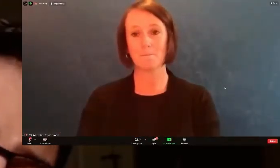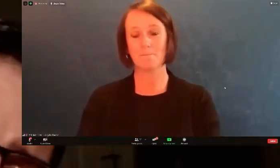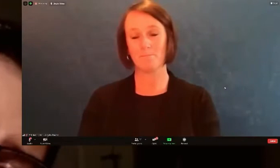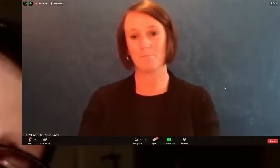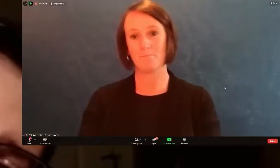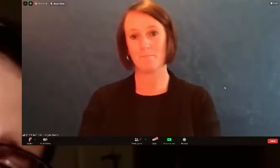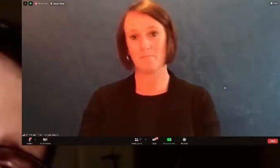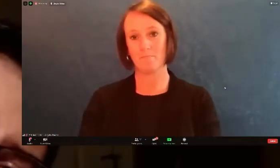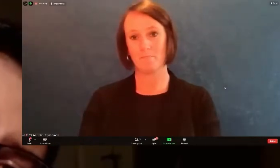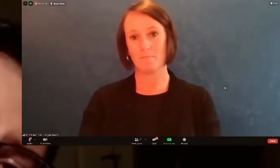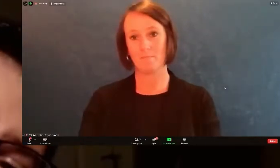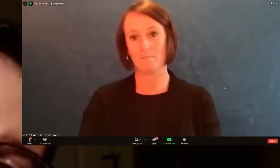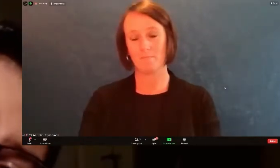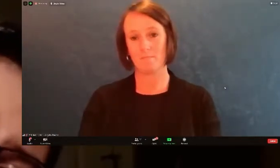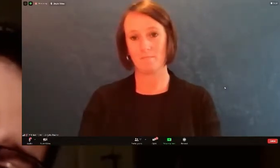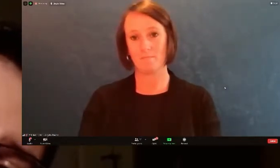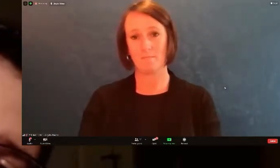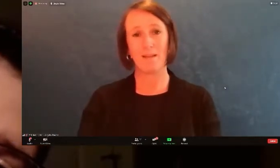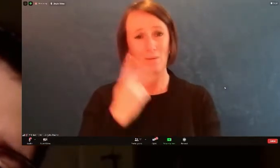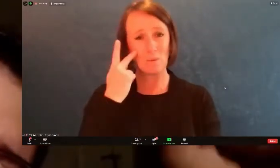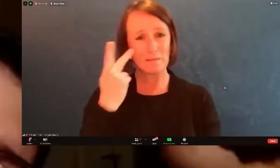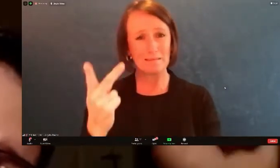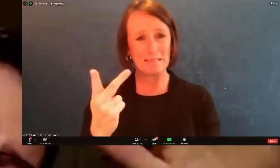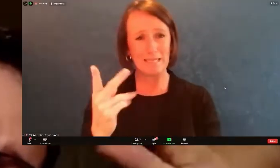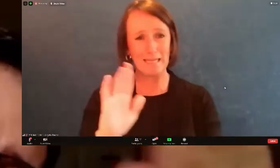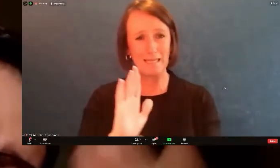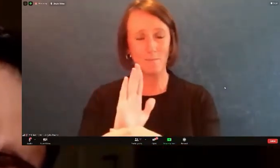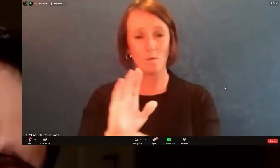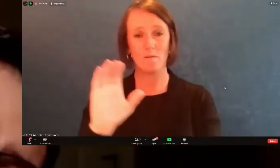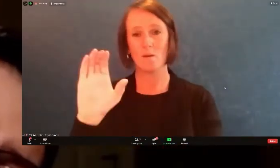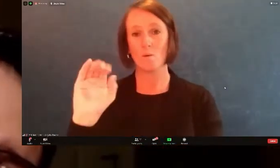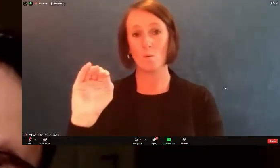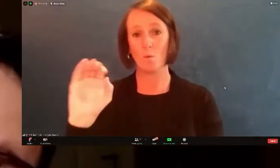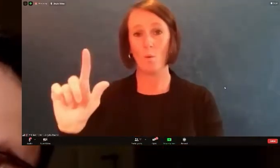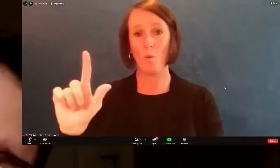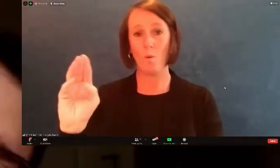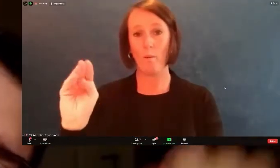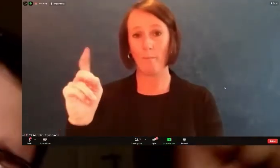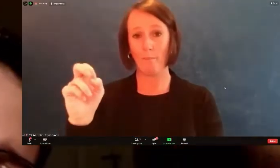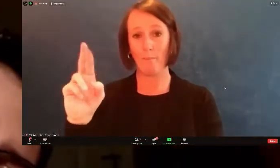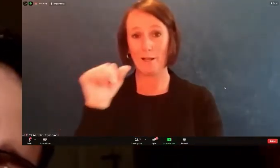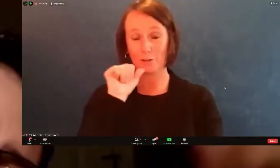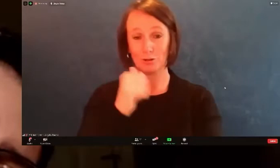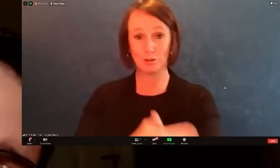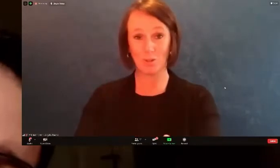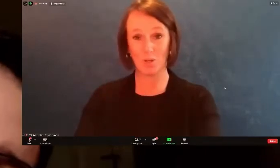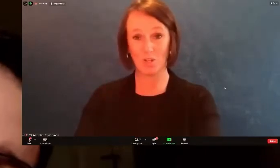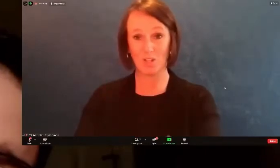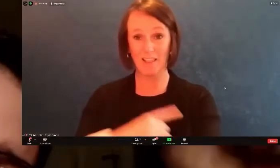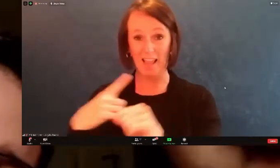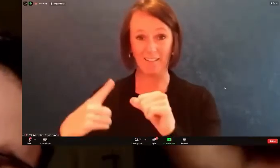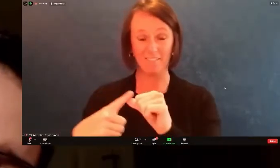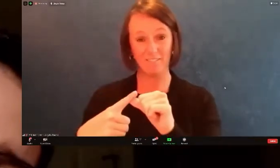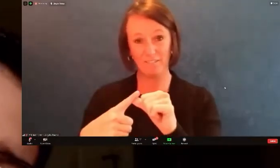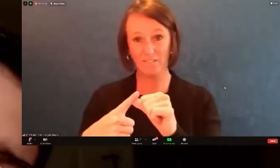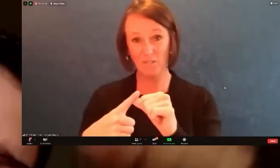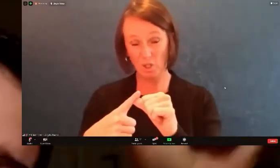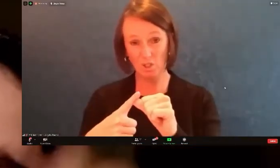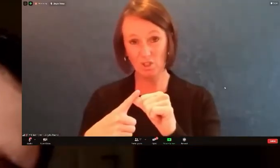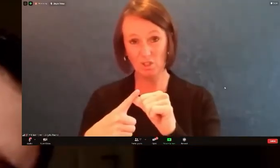And I don't know if you ever saw that movie, Coal Miner's Daughter, where her first record, they had to iron the